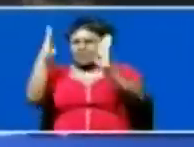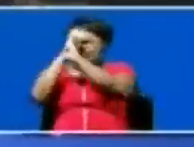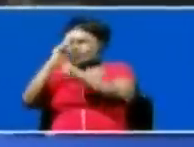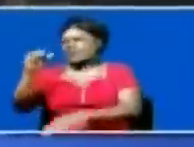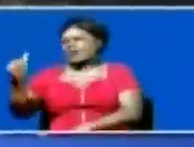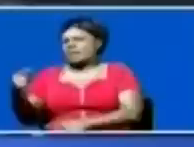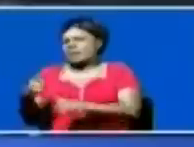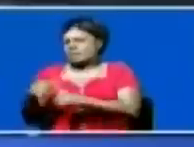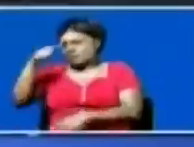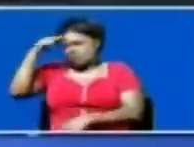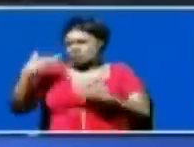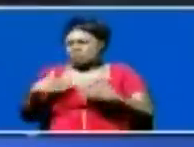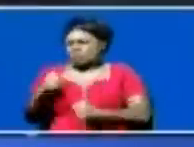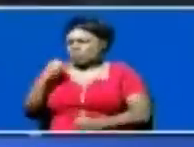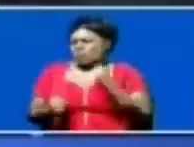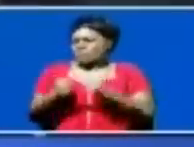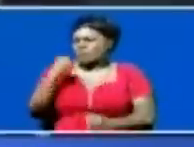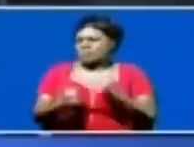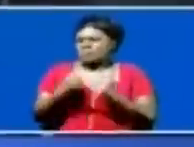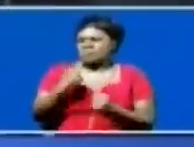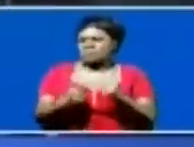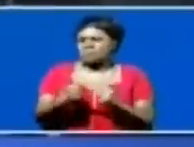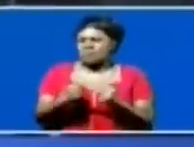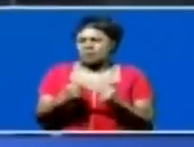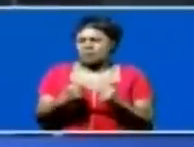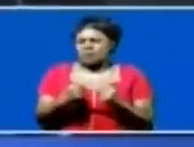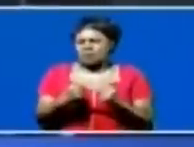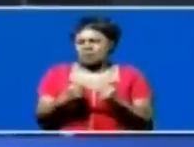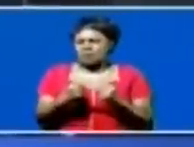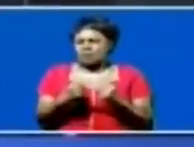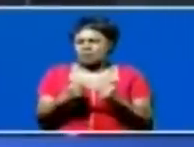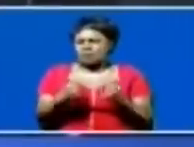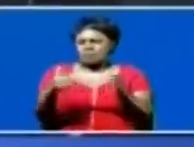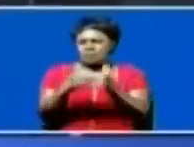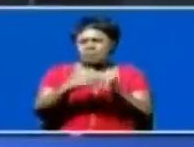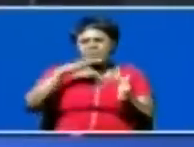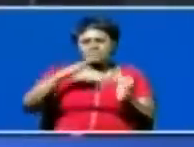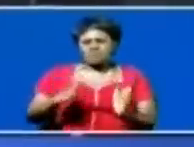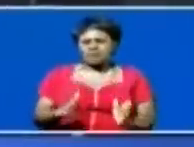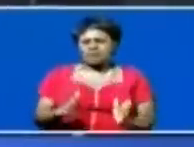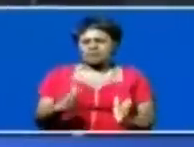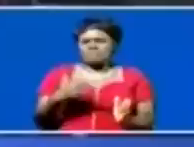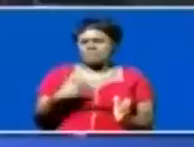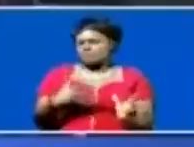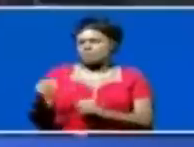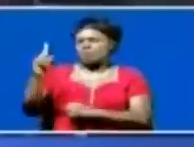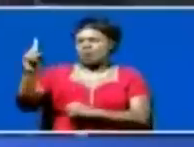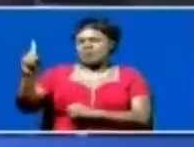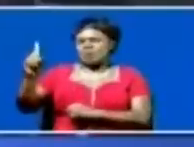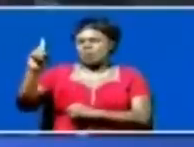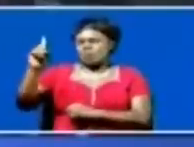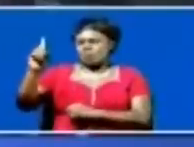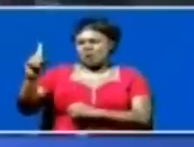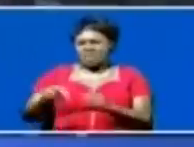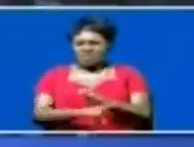others. But because people were running in front to go and deny the speaker what he was doing. So I ran with one. One of